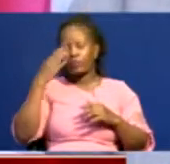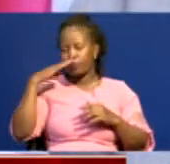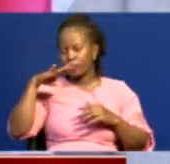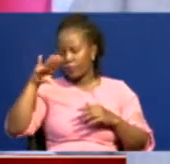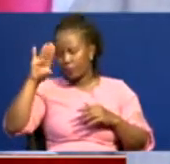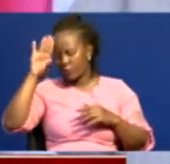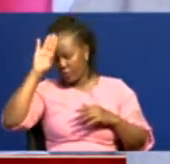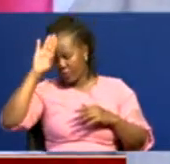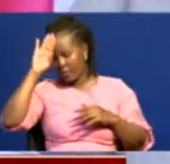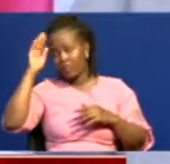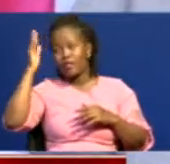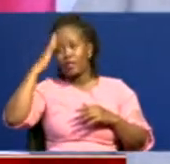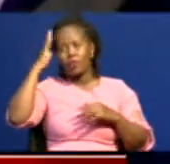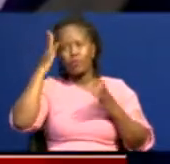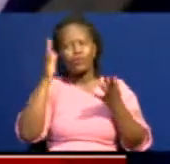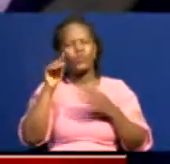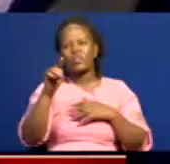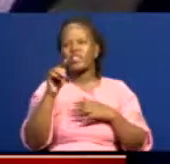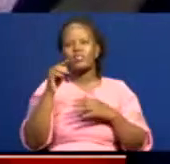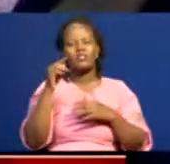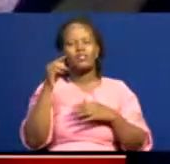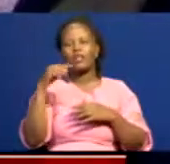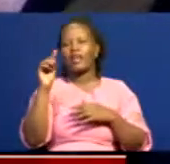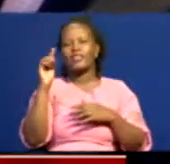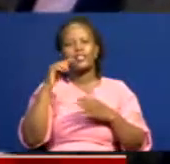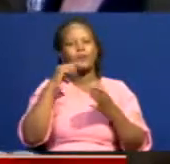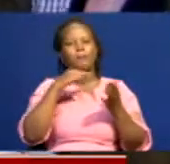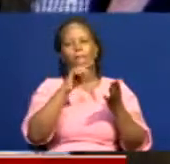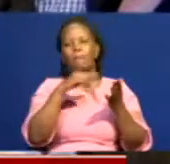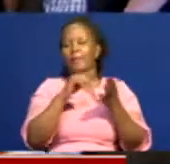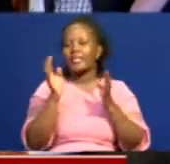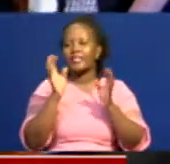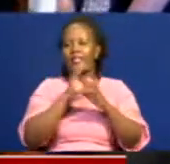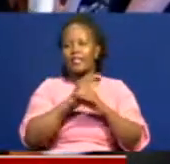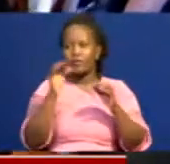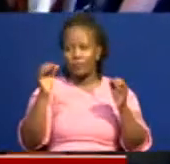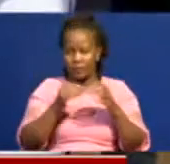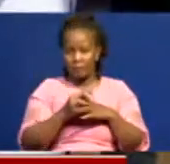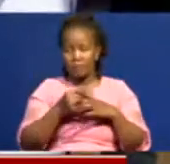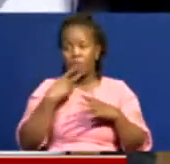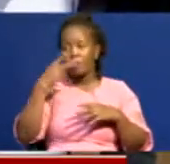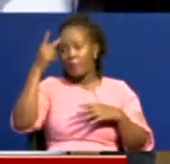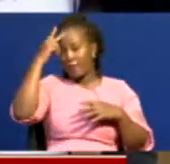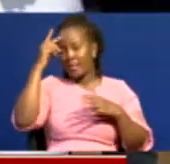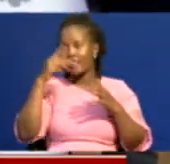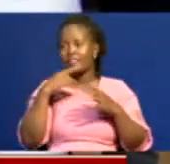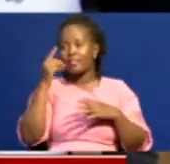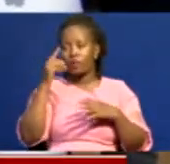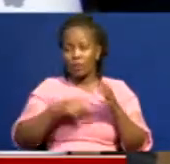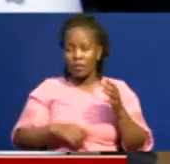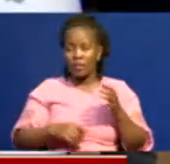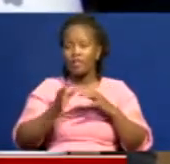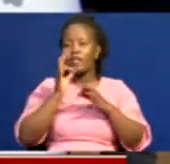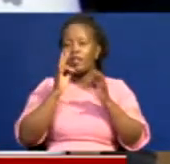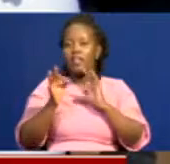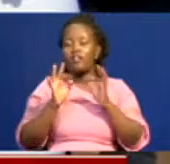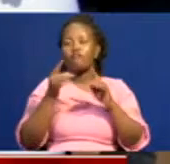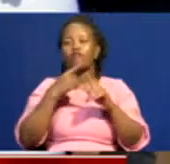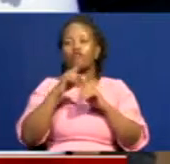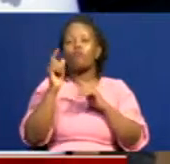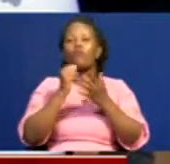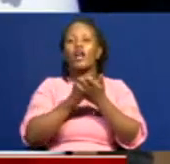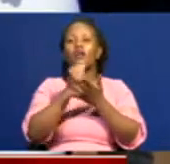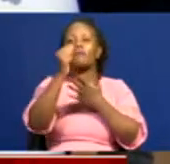We know that those weren't our marks. According to the parents, if the Form 1 placement exercise proceeds, then the